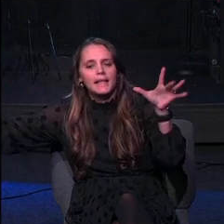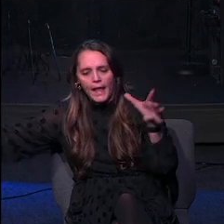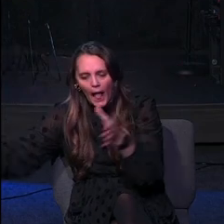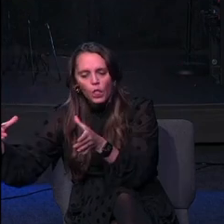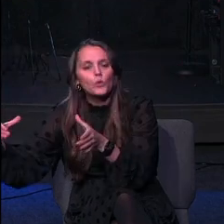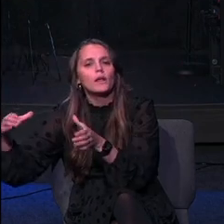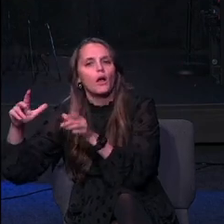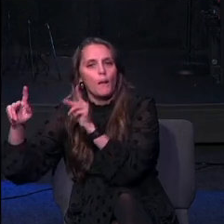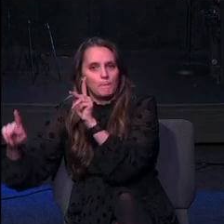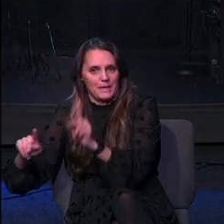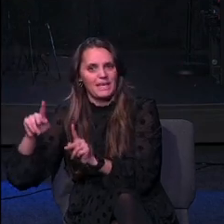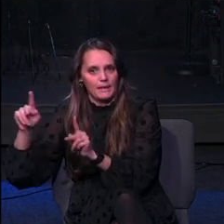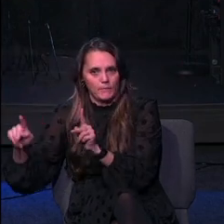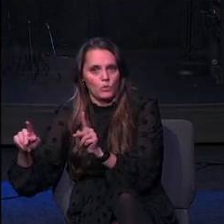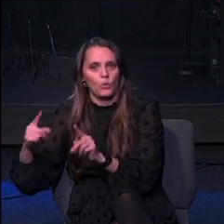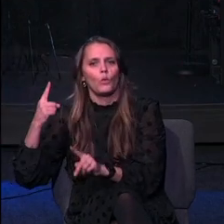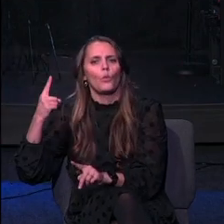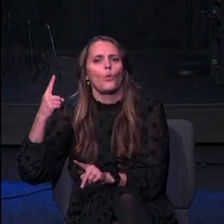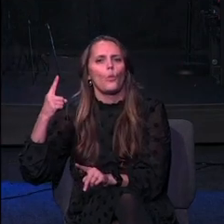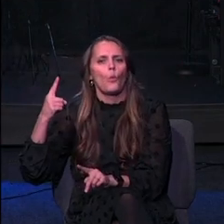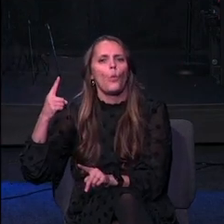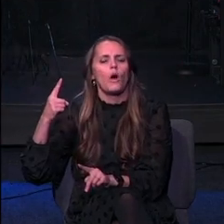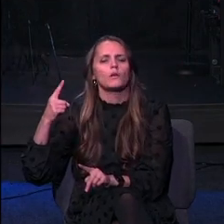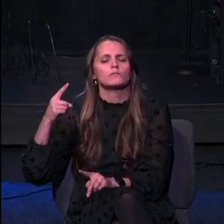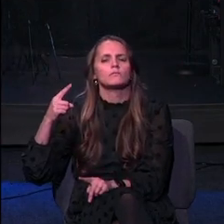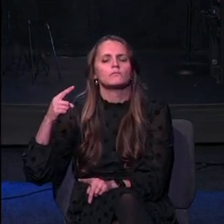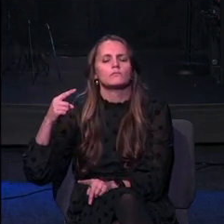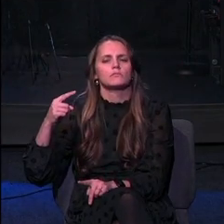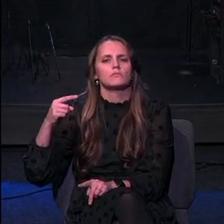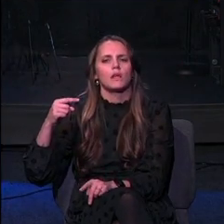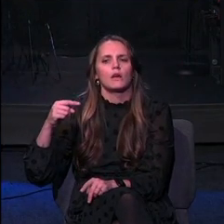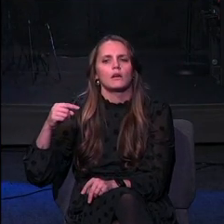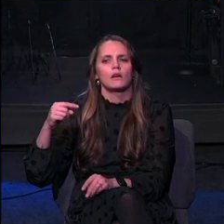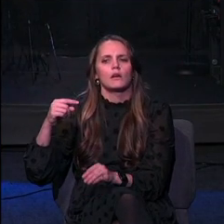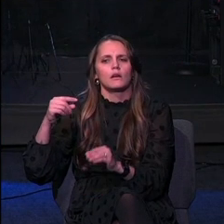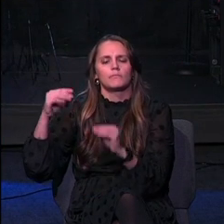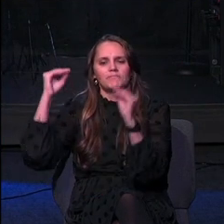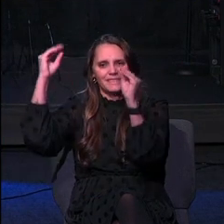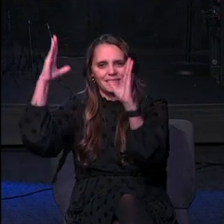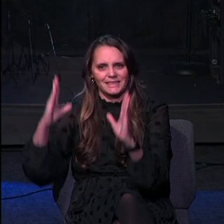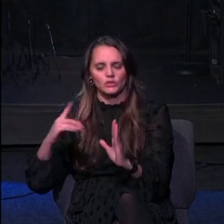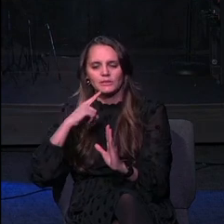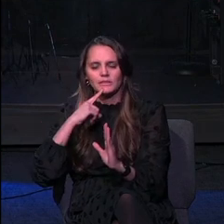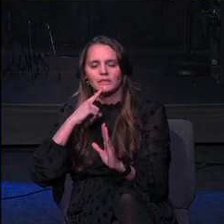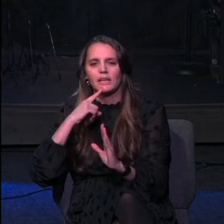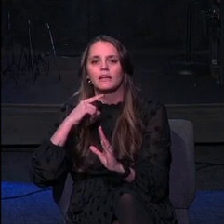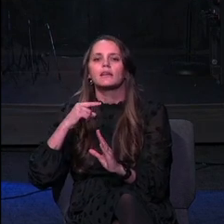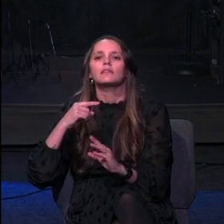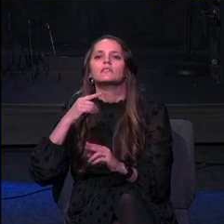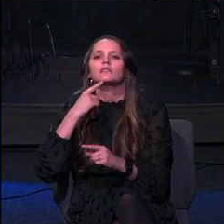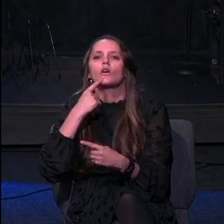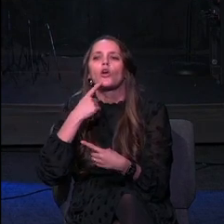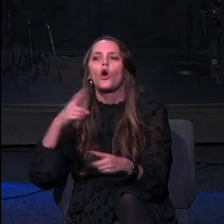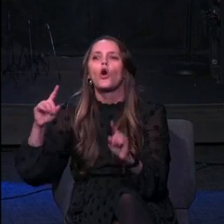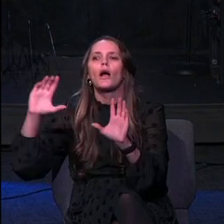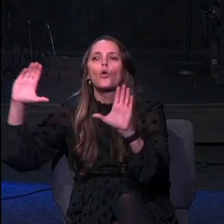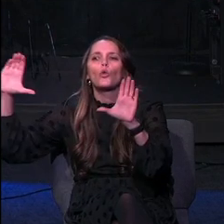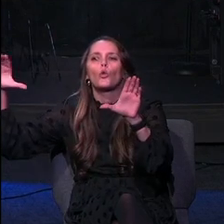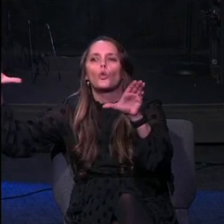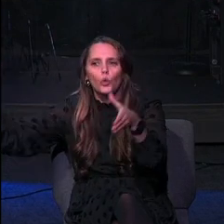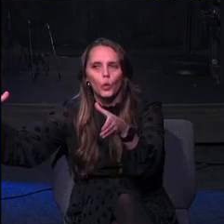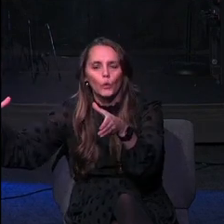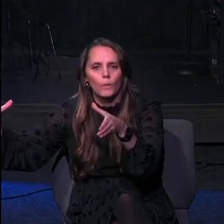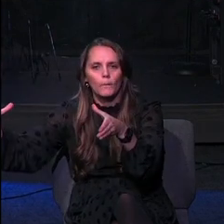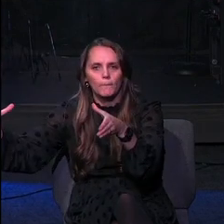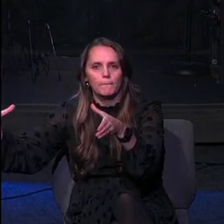group. One scholar said that the way to describe this is called out group. It's saying you look at the